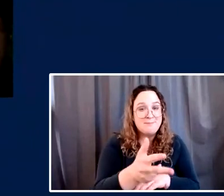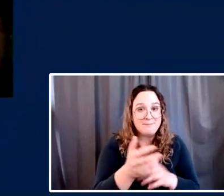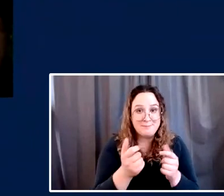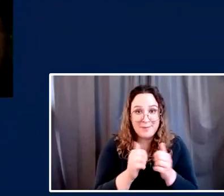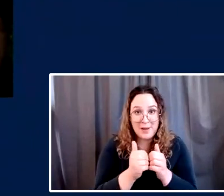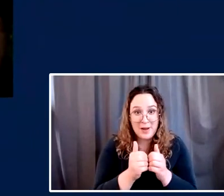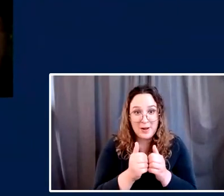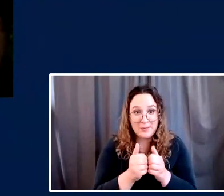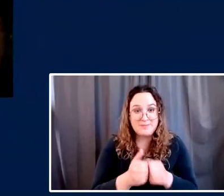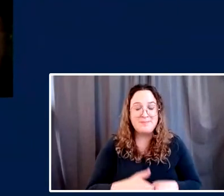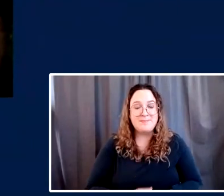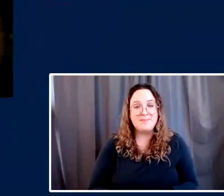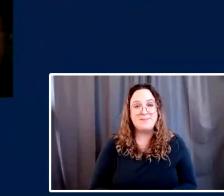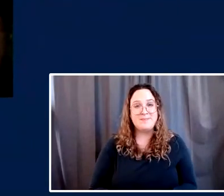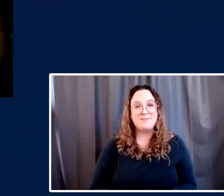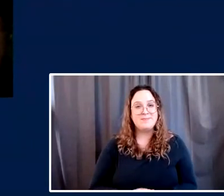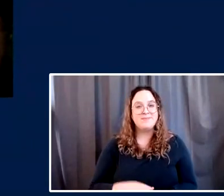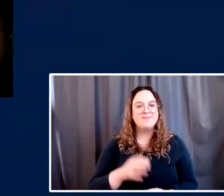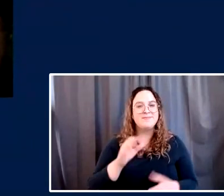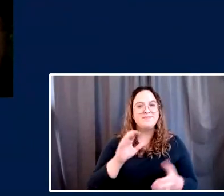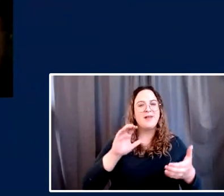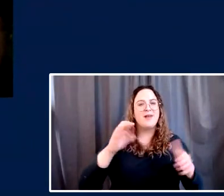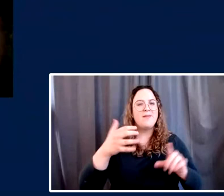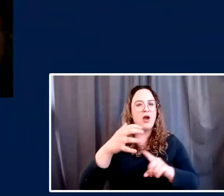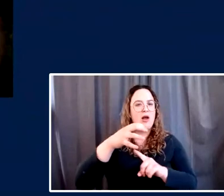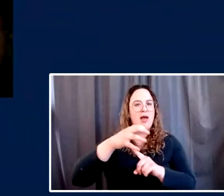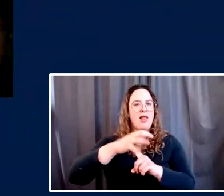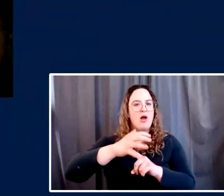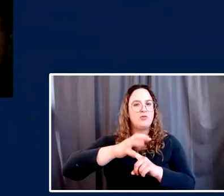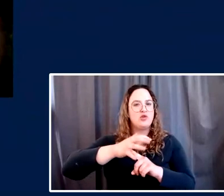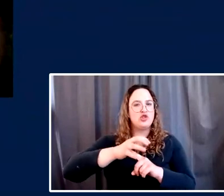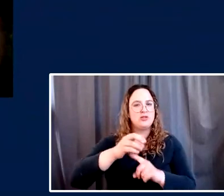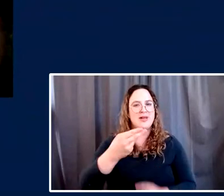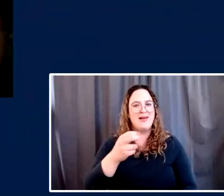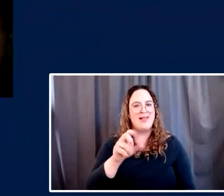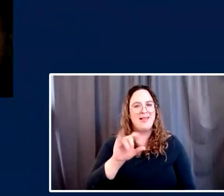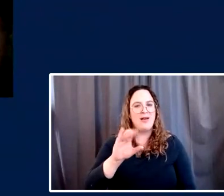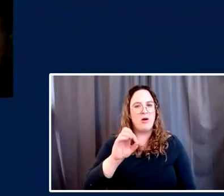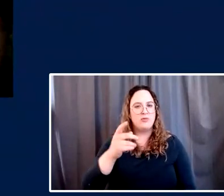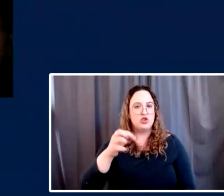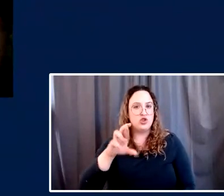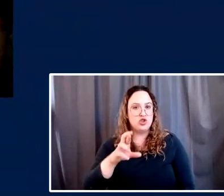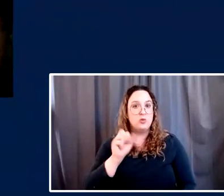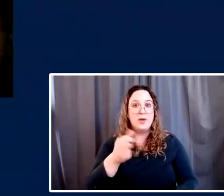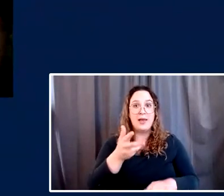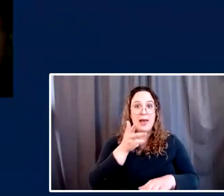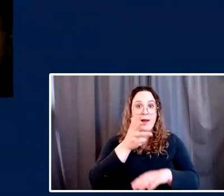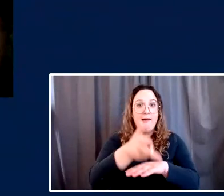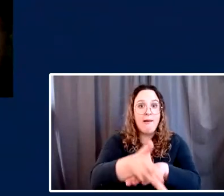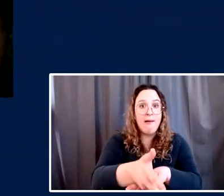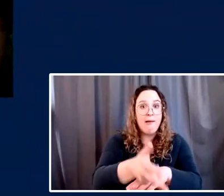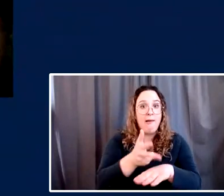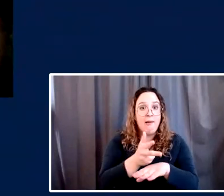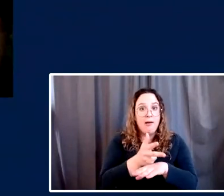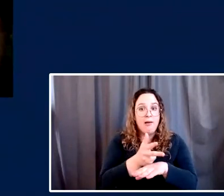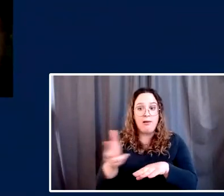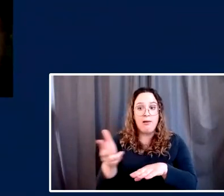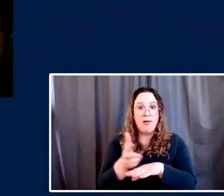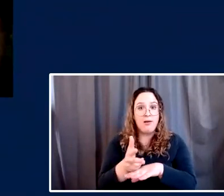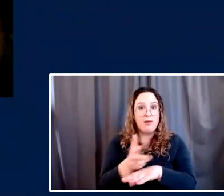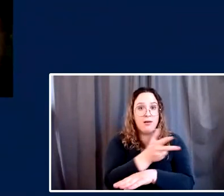water like a helicopter. We can move forward, we can move backwards, we can lateral left, lateral right, we